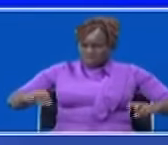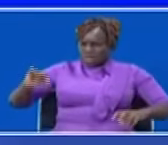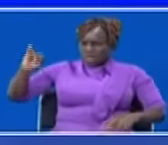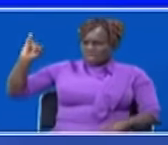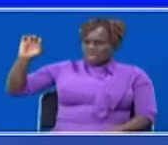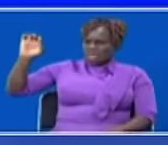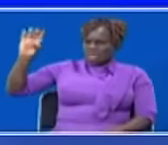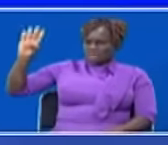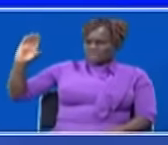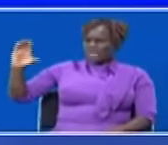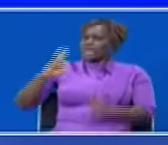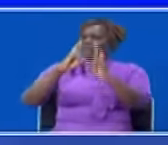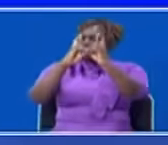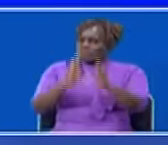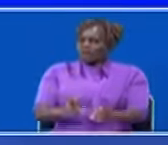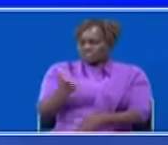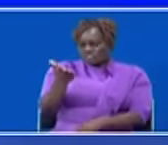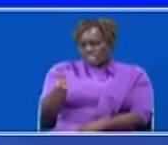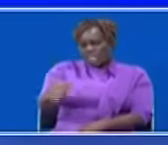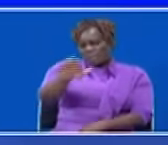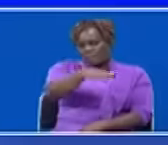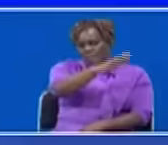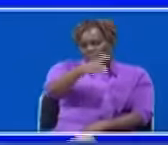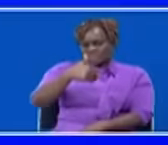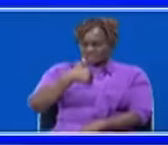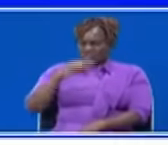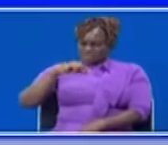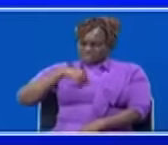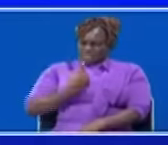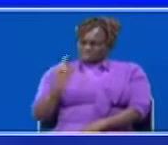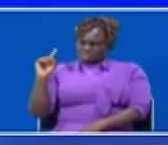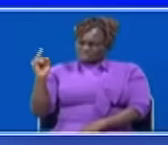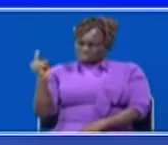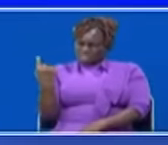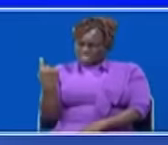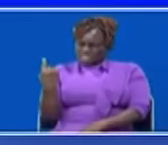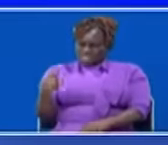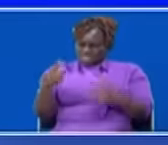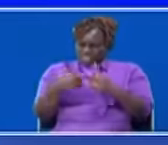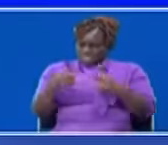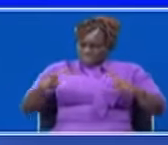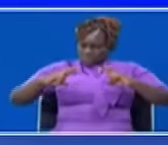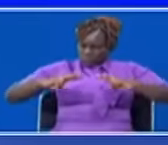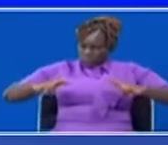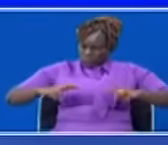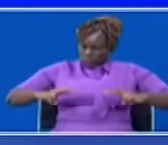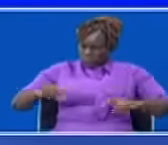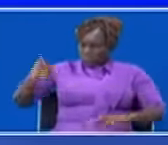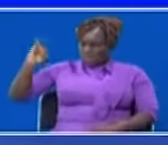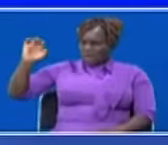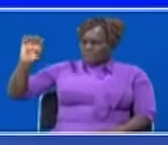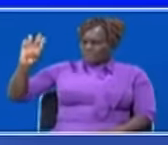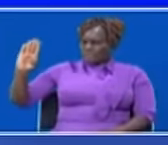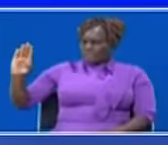IEBC. That report is already in the National Assembly. I am the first person to actually start an inquiry into IEBC.